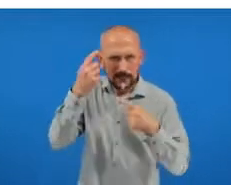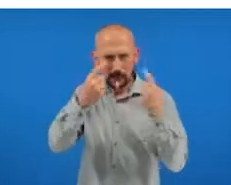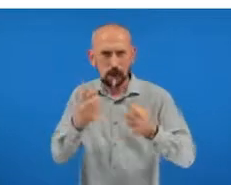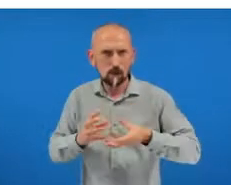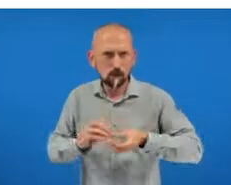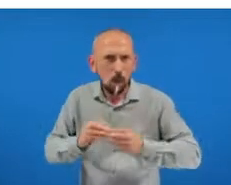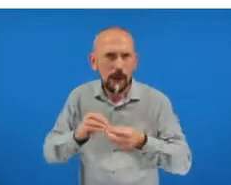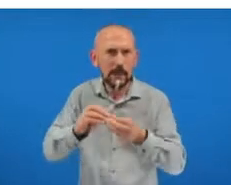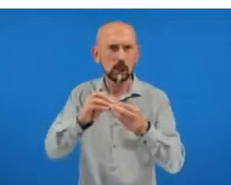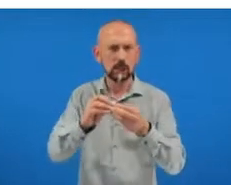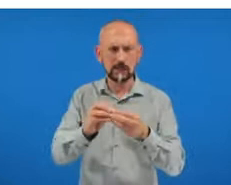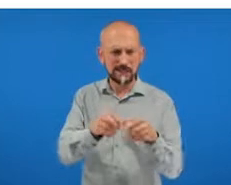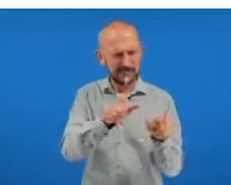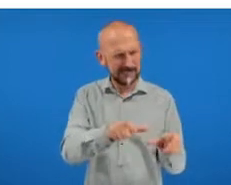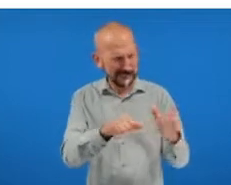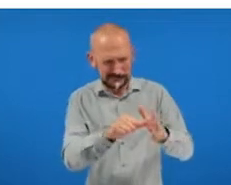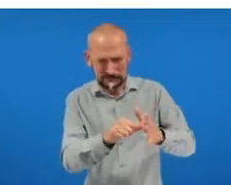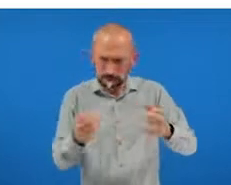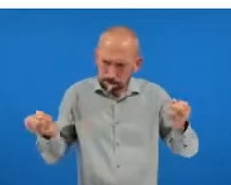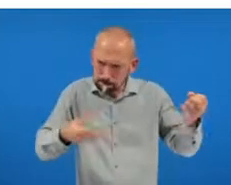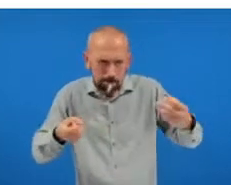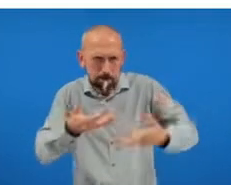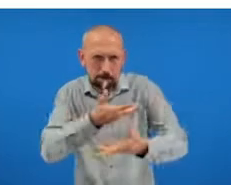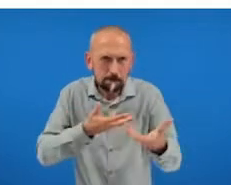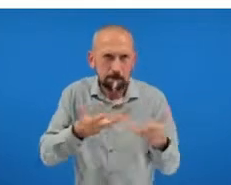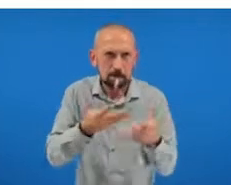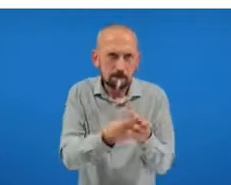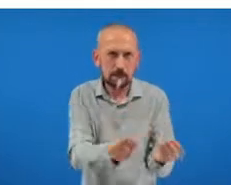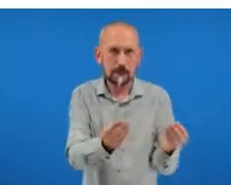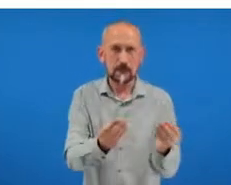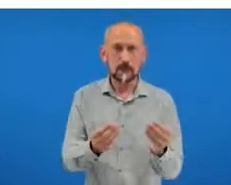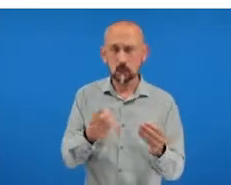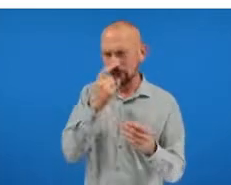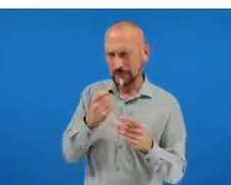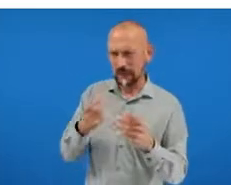and formulate how a woman might be presenting.